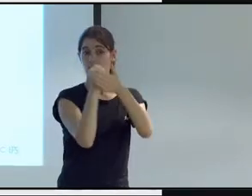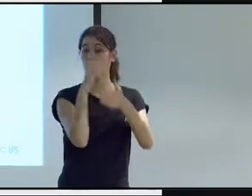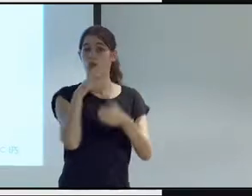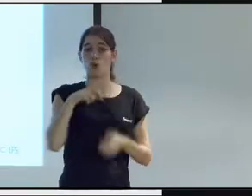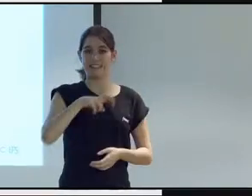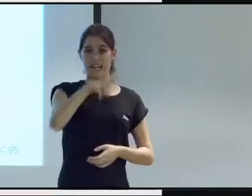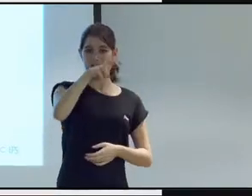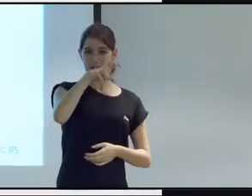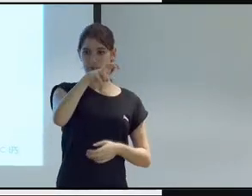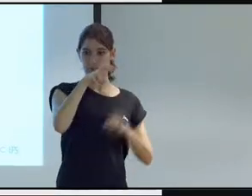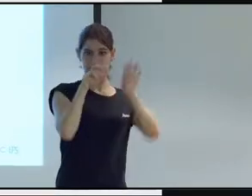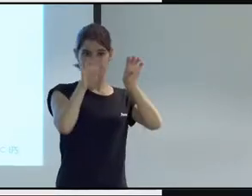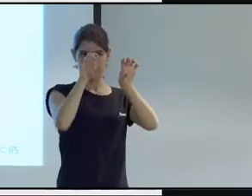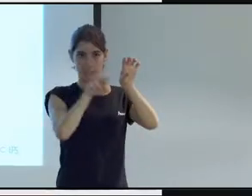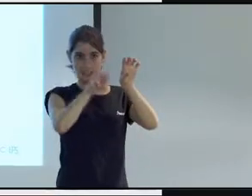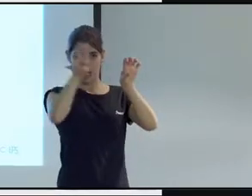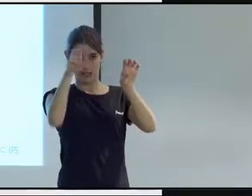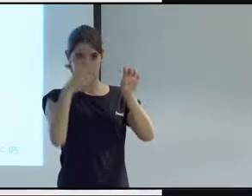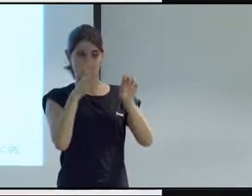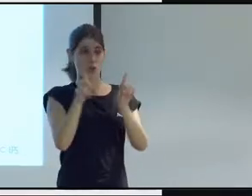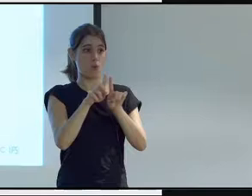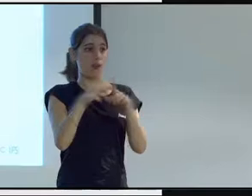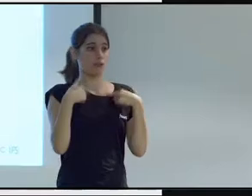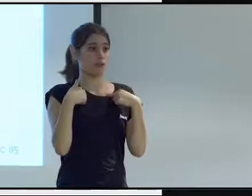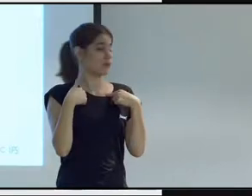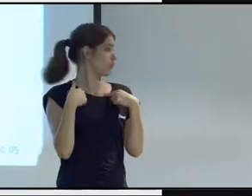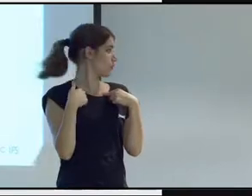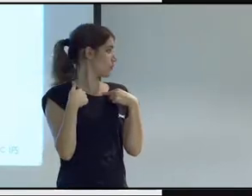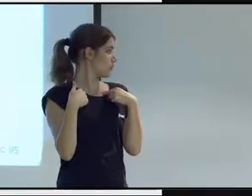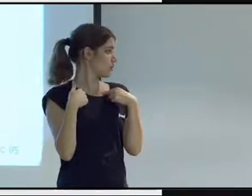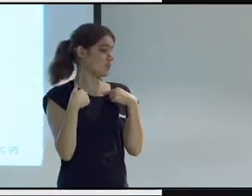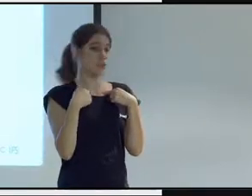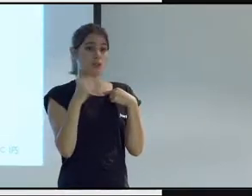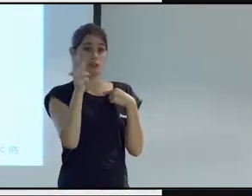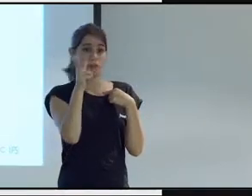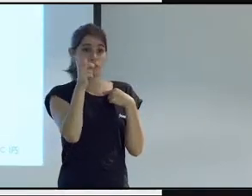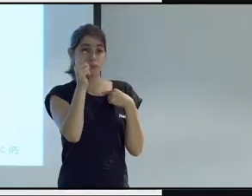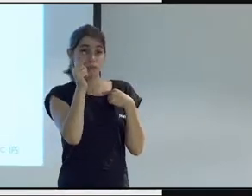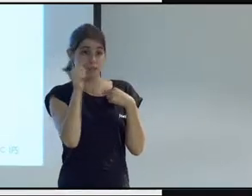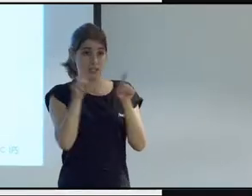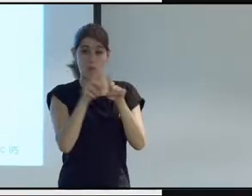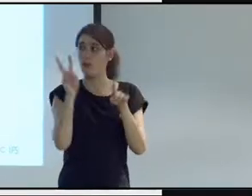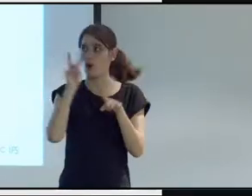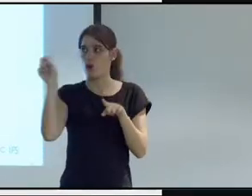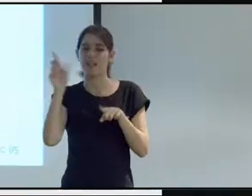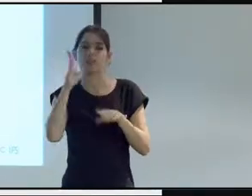wheelchair. Well, at the bottom of some stairs. And